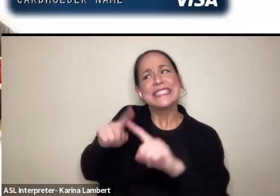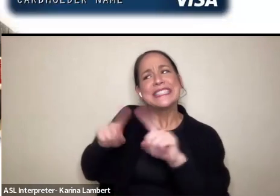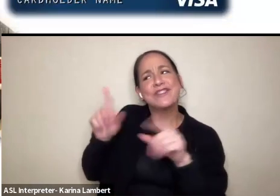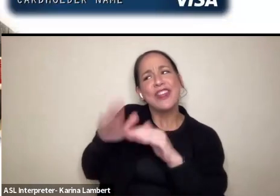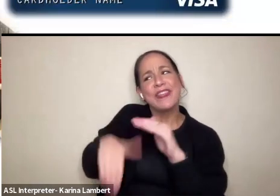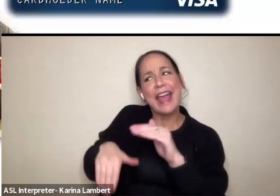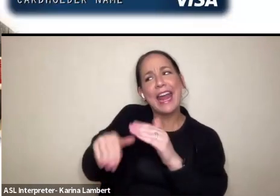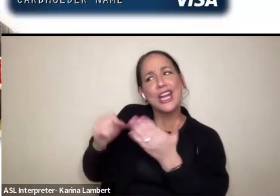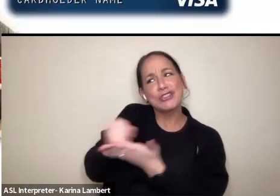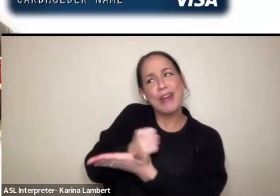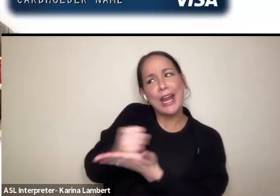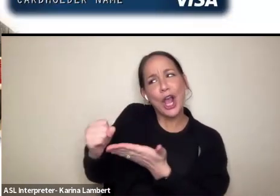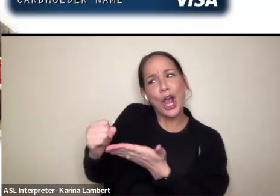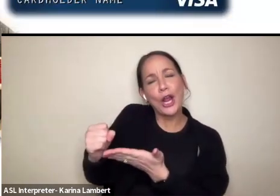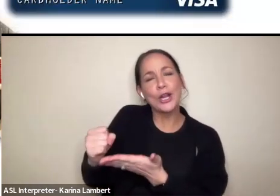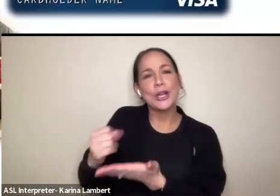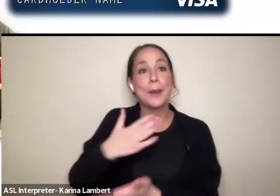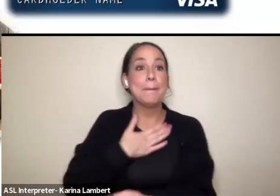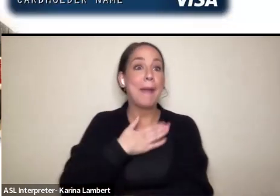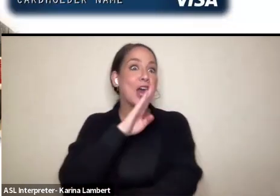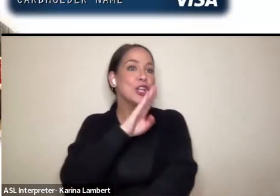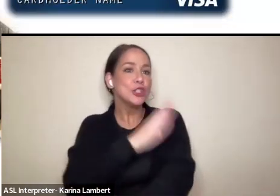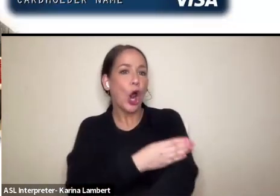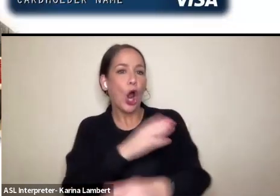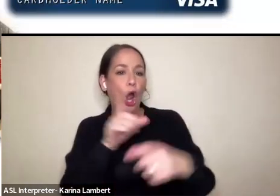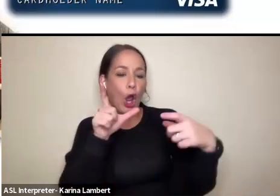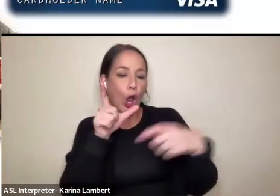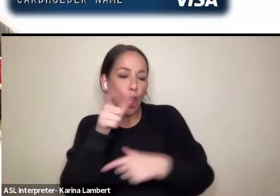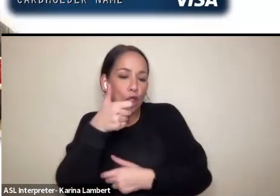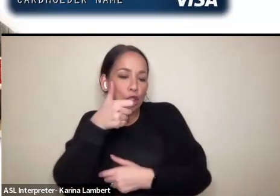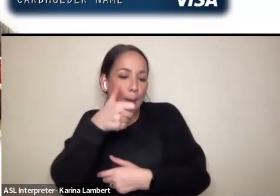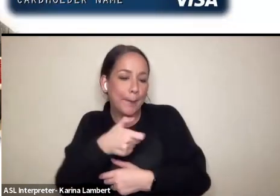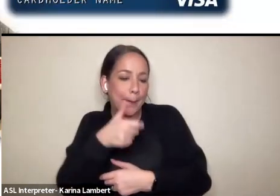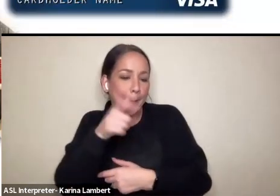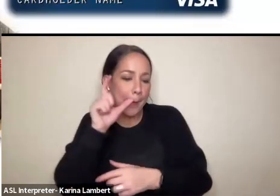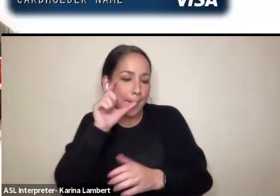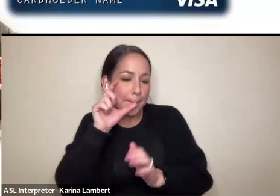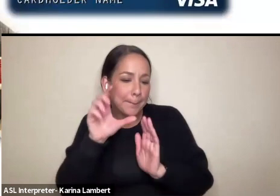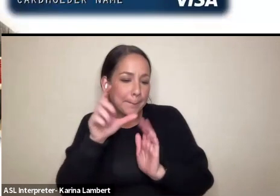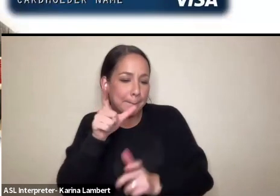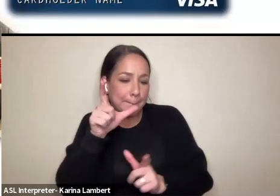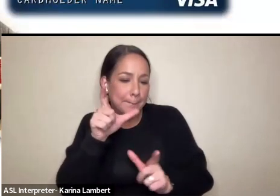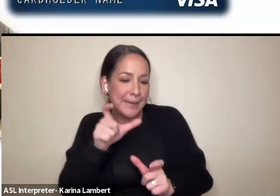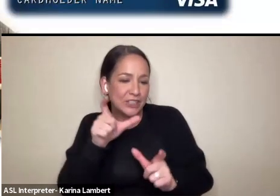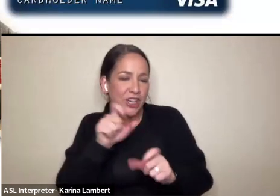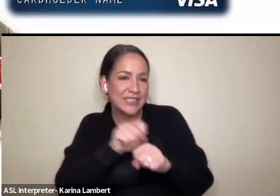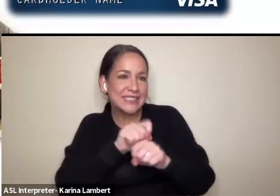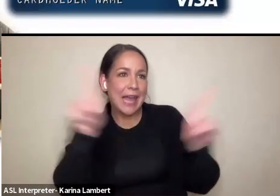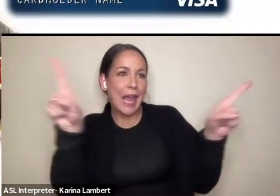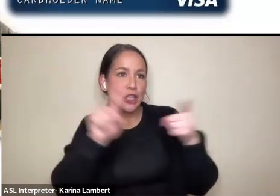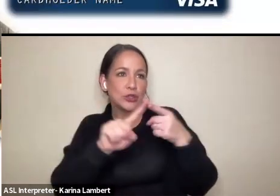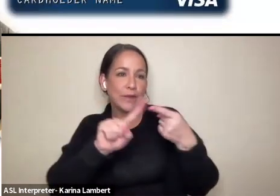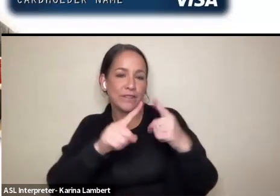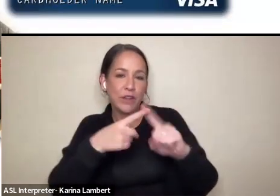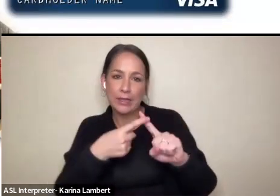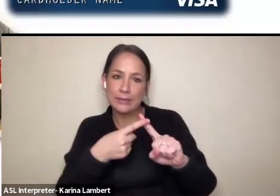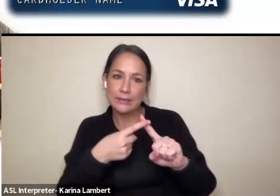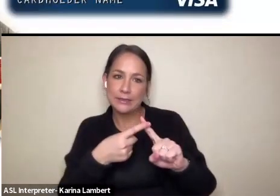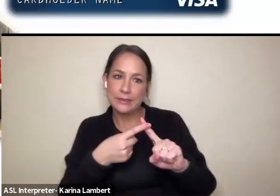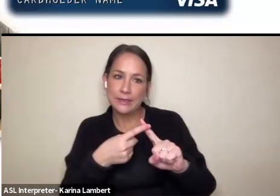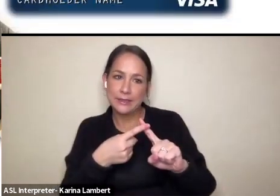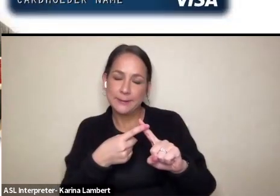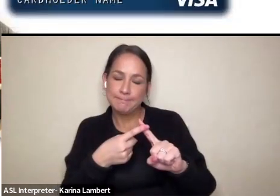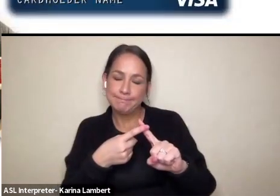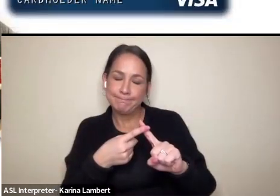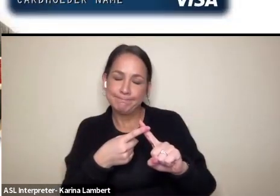I want to take a picture of this and send a picture to all of my friends." Lesson number one. I mean, there's so many